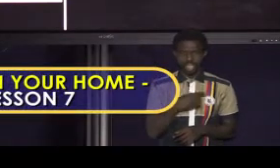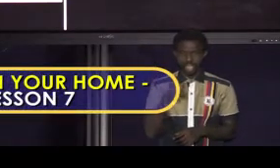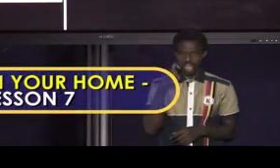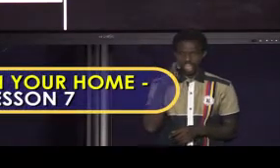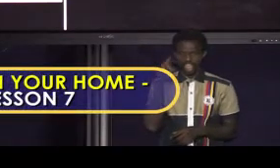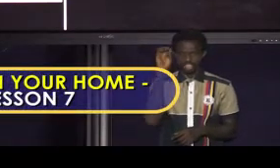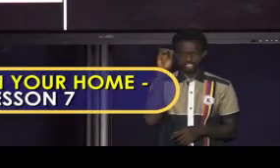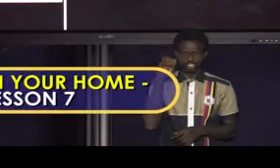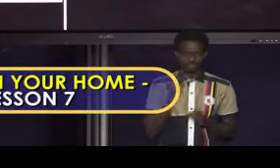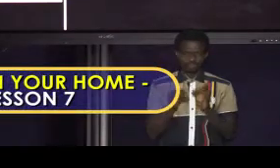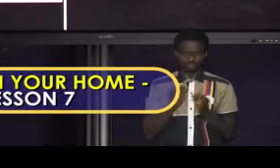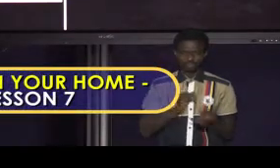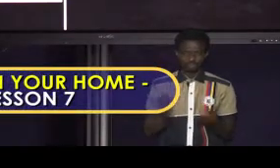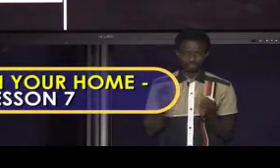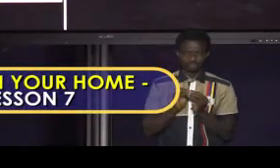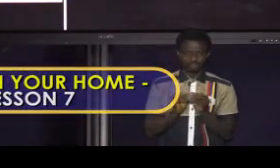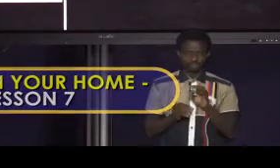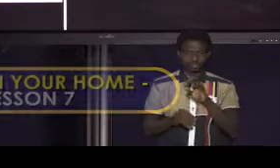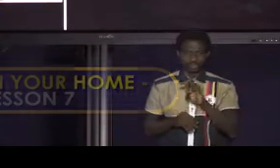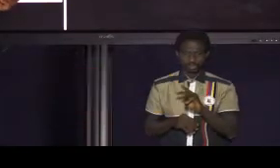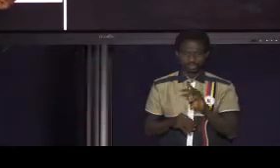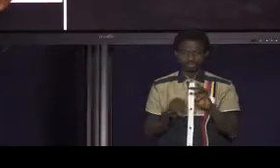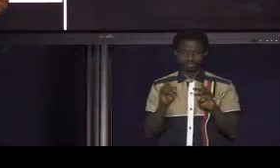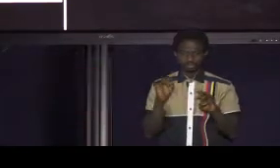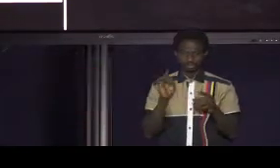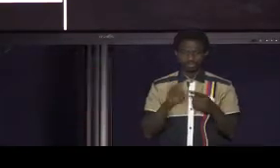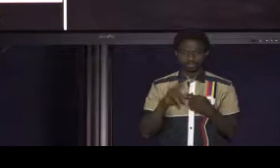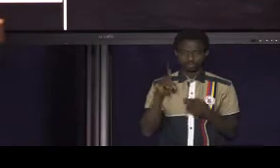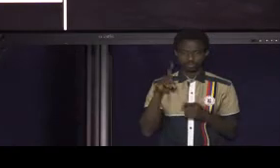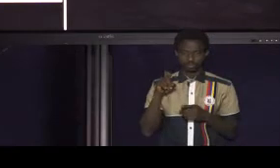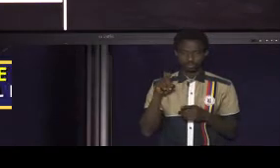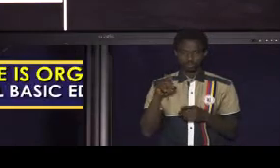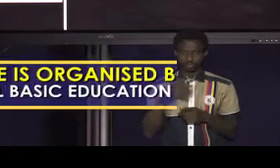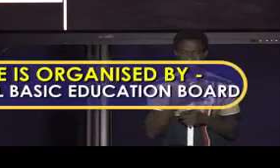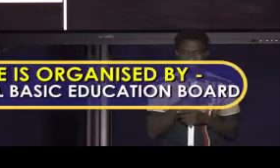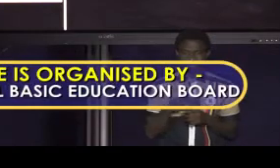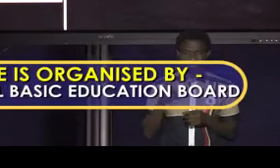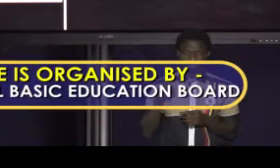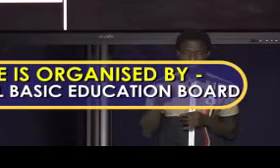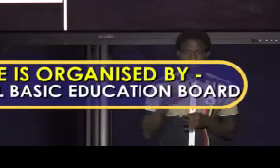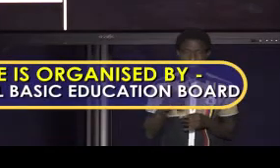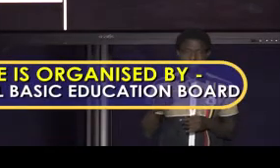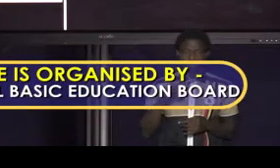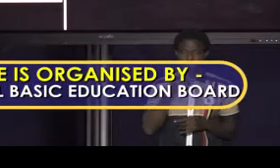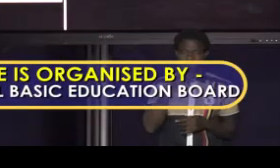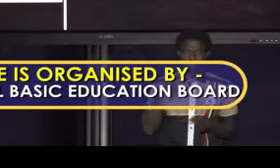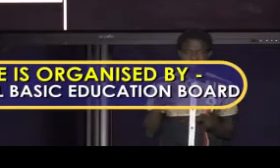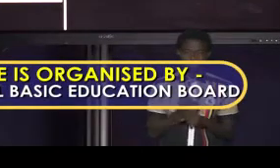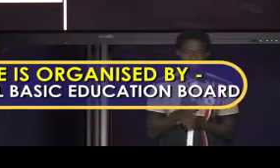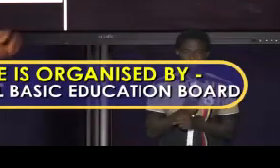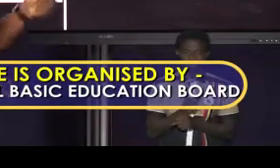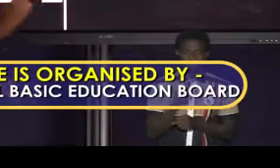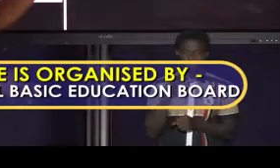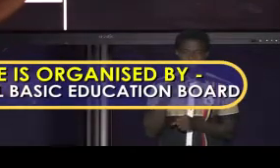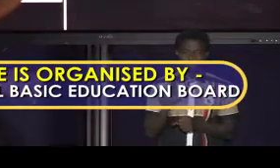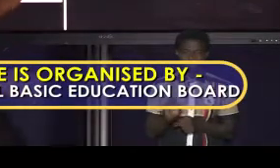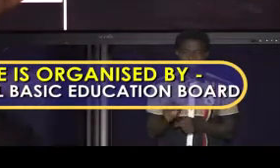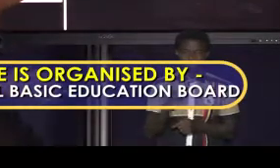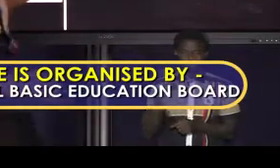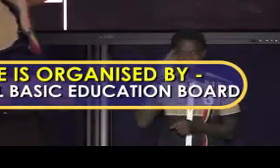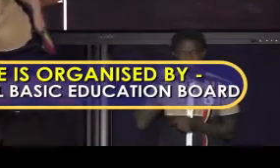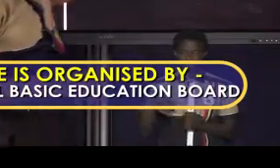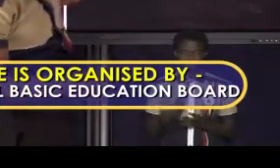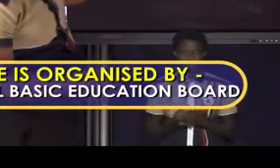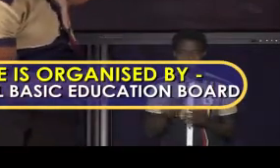x degrees. So if I add 61 to 71 to x, I must get 180 degrees for all the angles in a circle. So we know